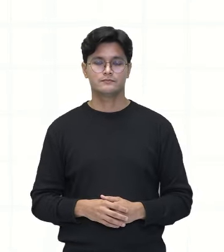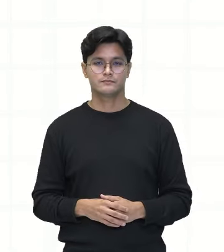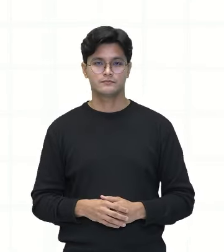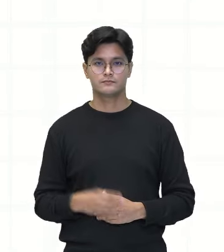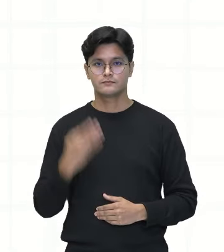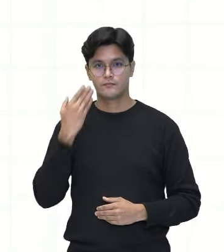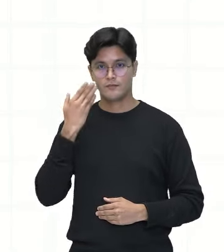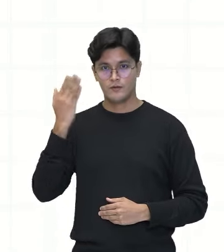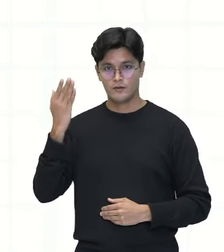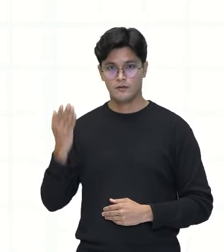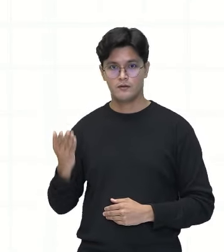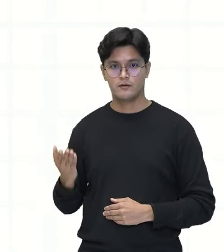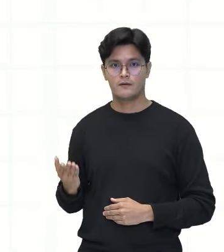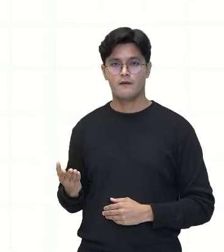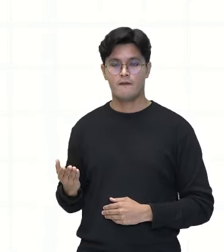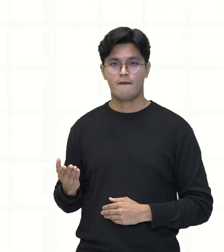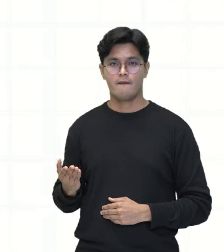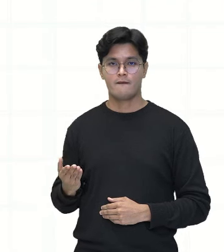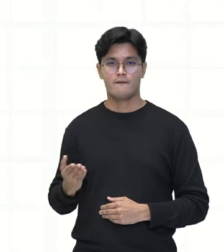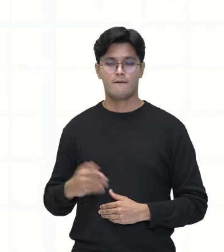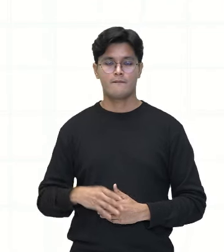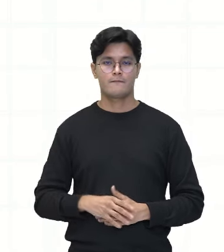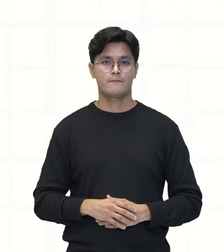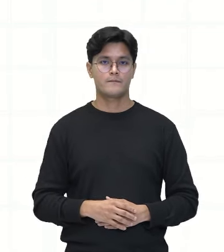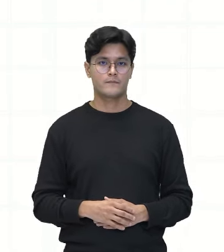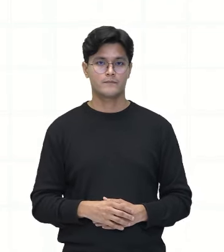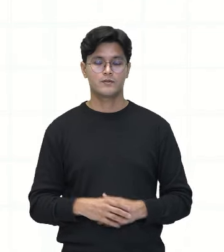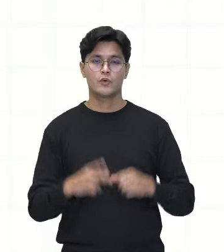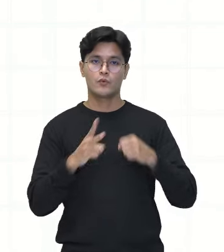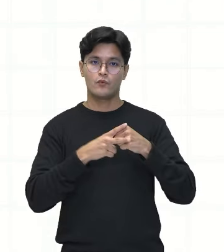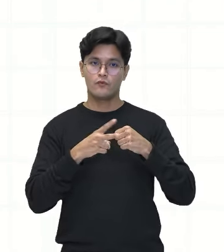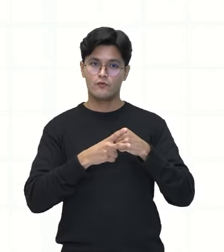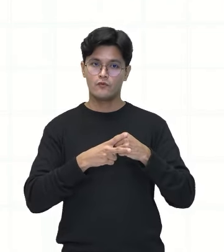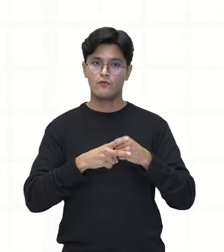I looked all around the bedroom. O verbo look,